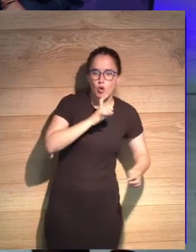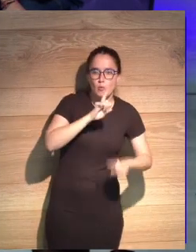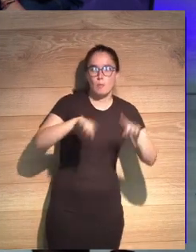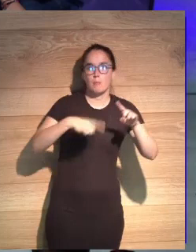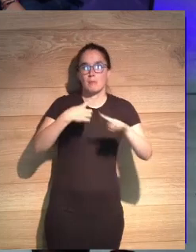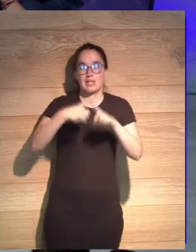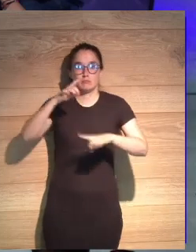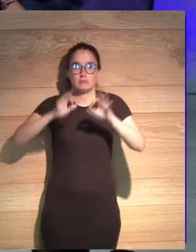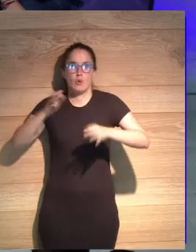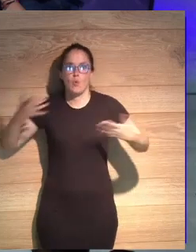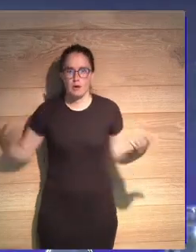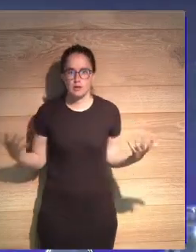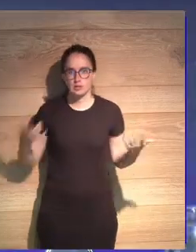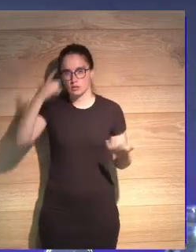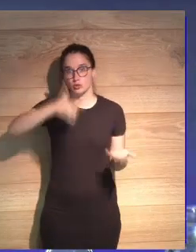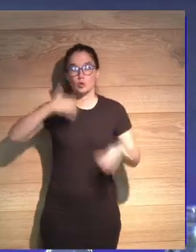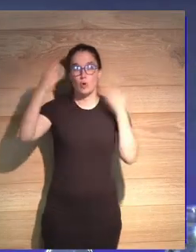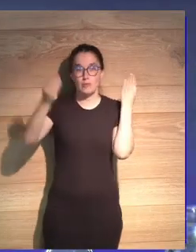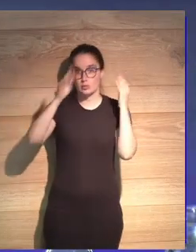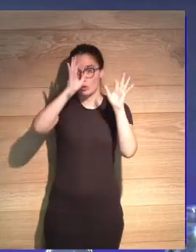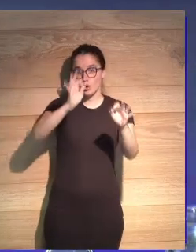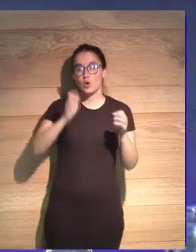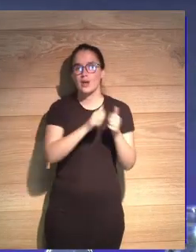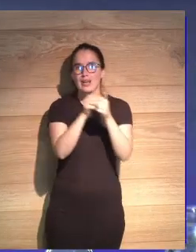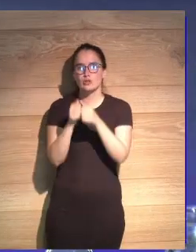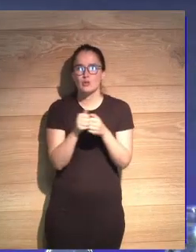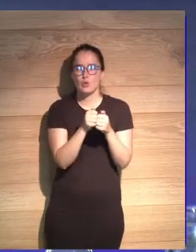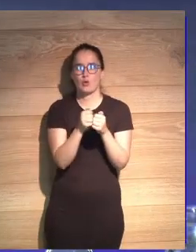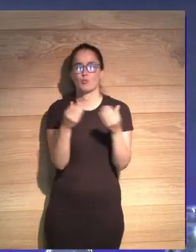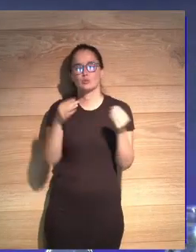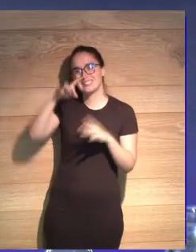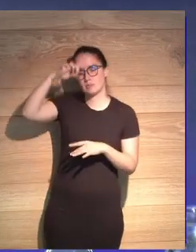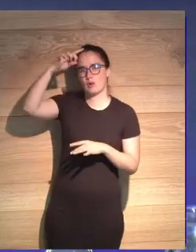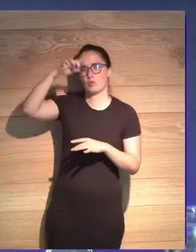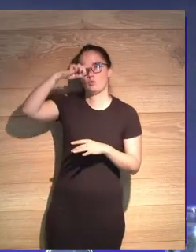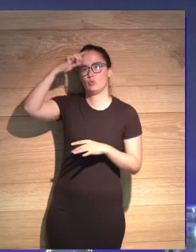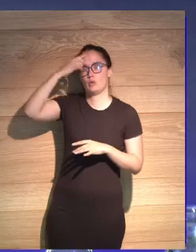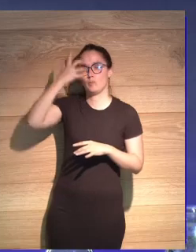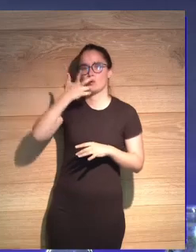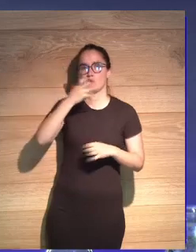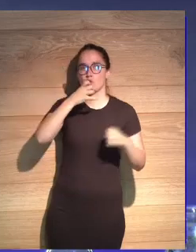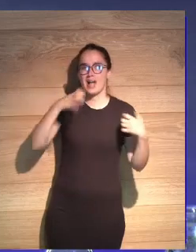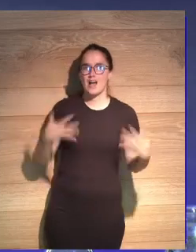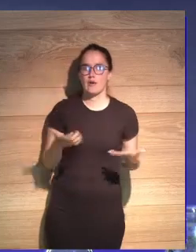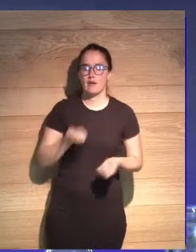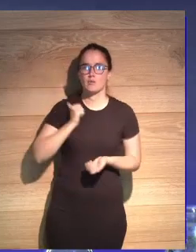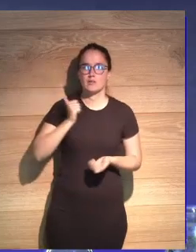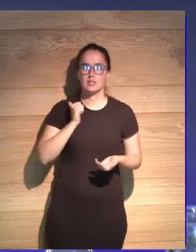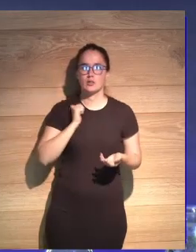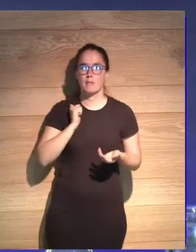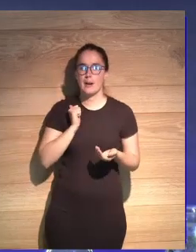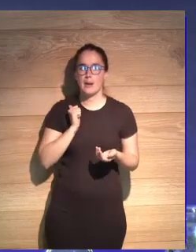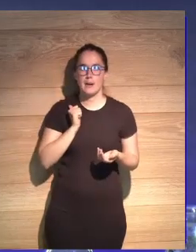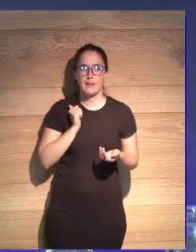say medicine is something bad. Well, I think there's lots of